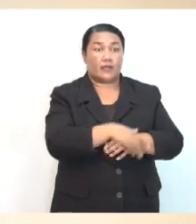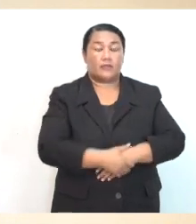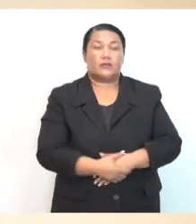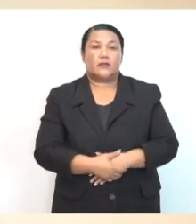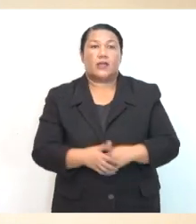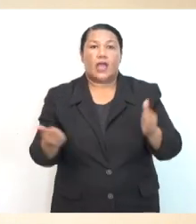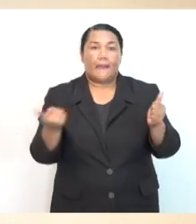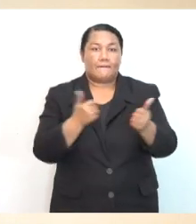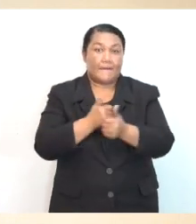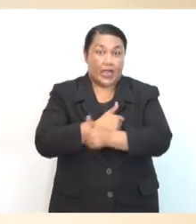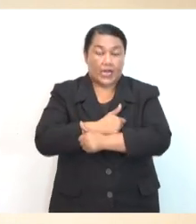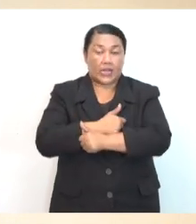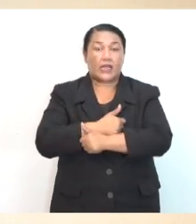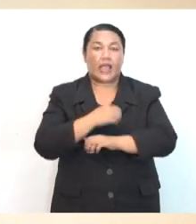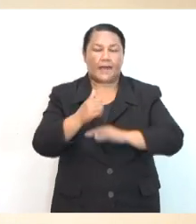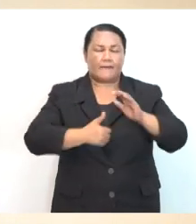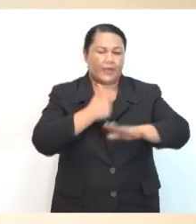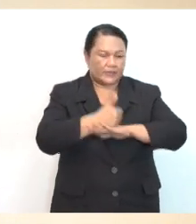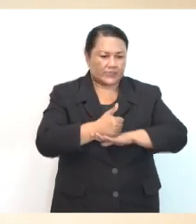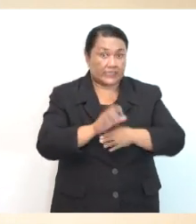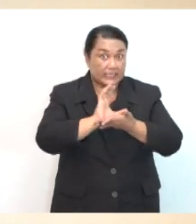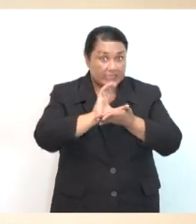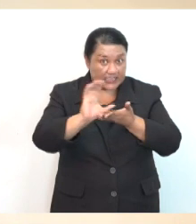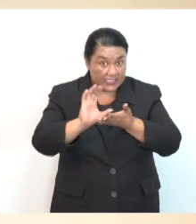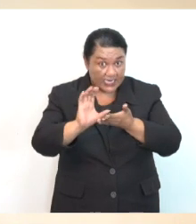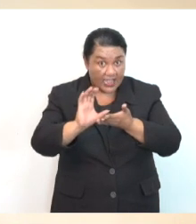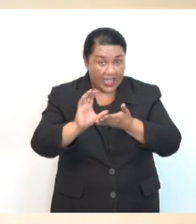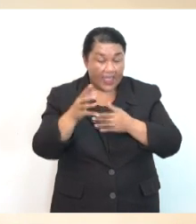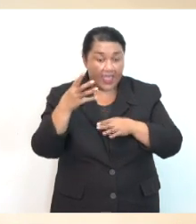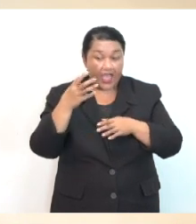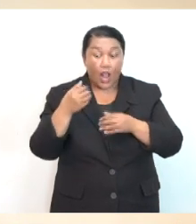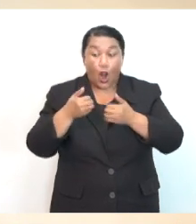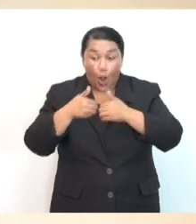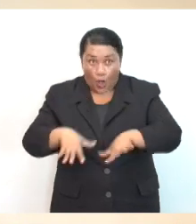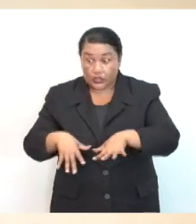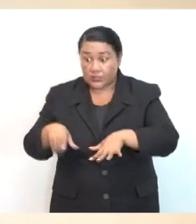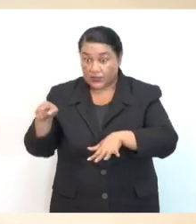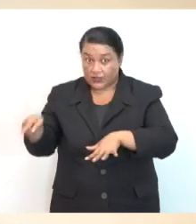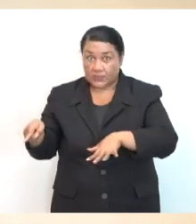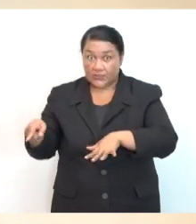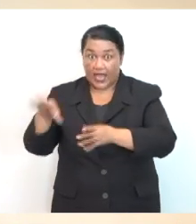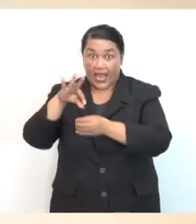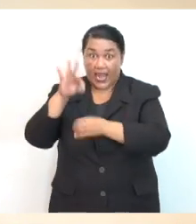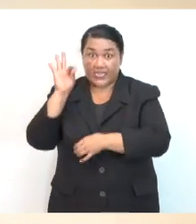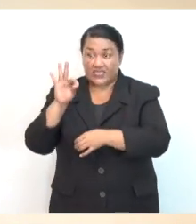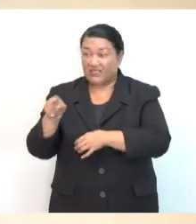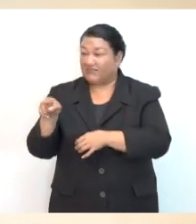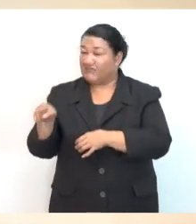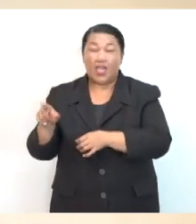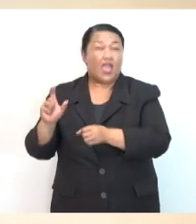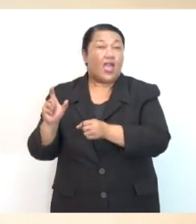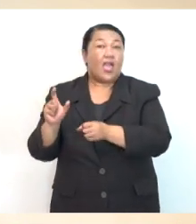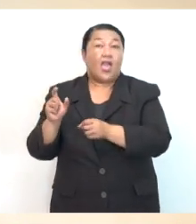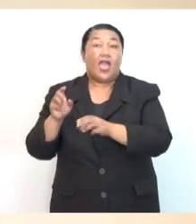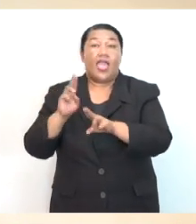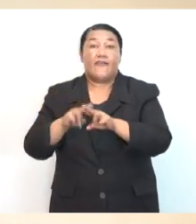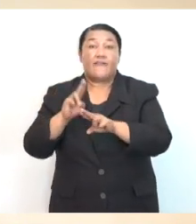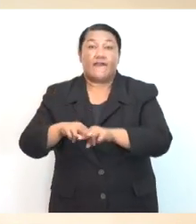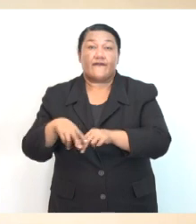hangar construction, this has been explained by the Deputy Prime Minister, Manoa Kamkamida. So I will say no more about that.